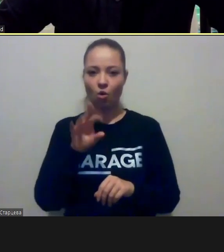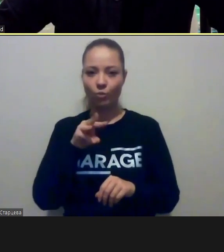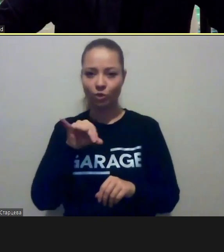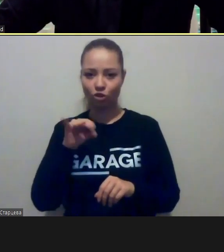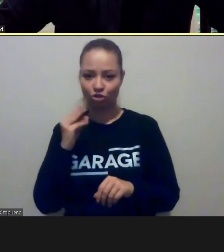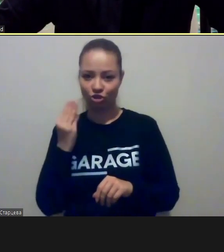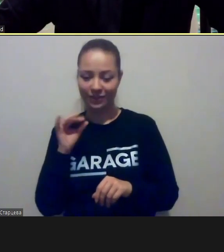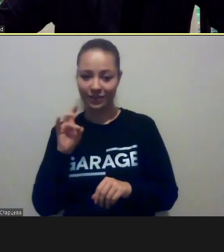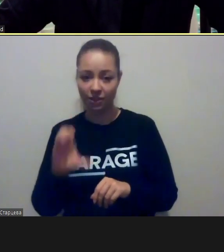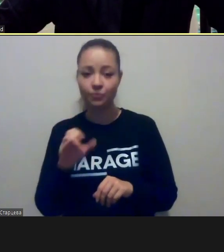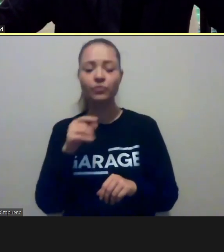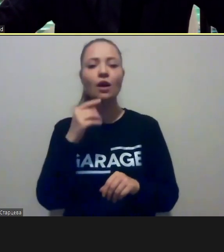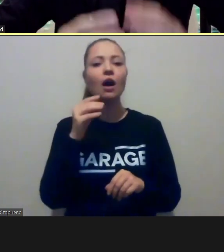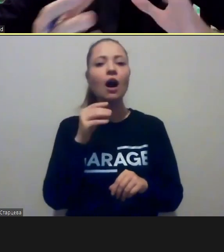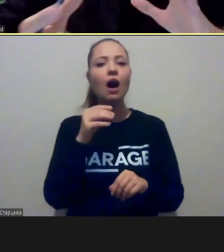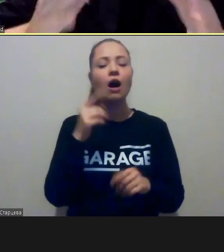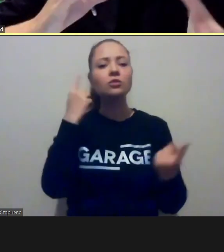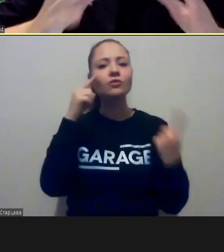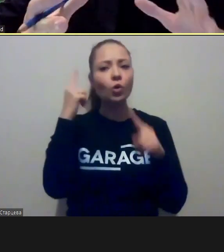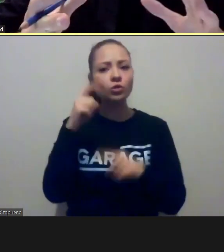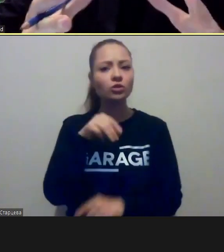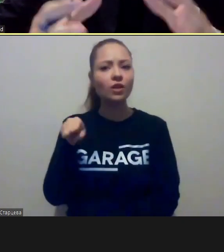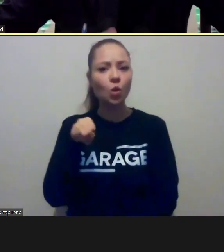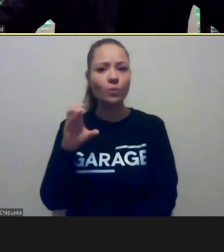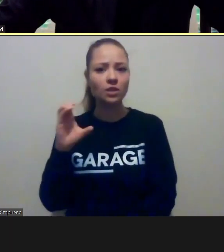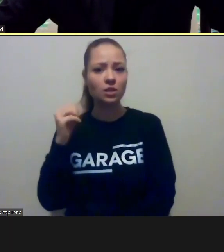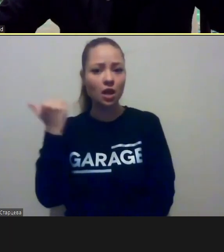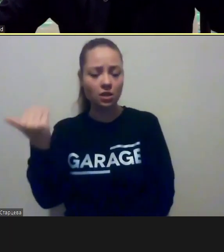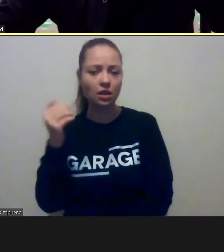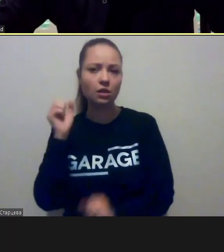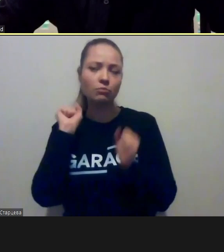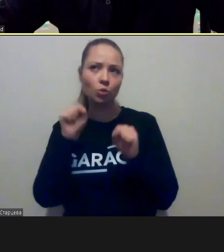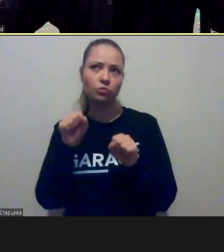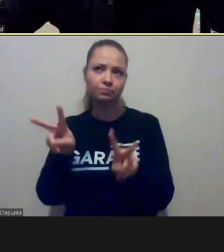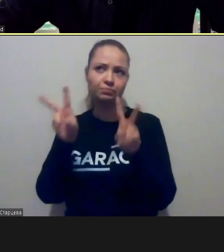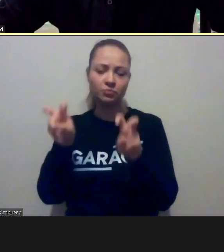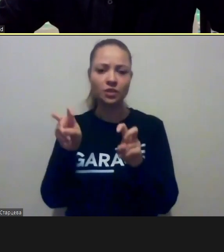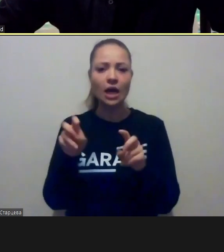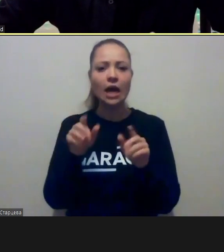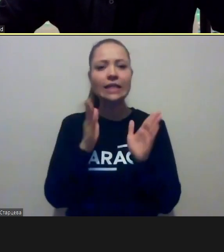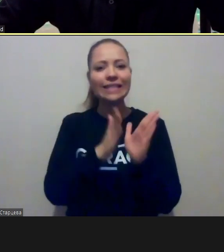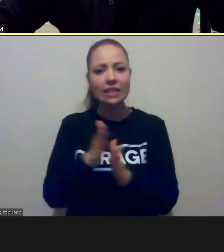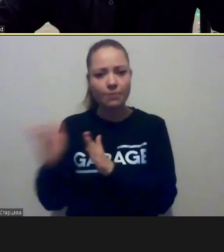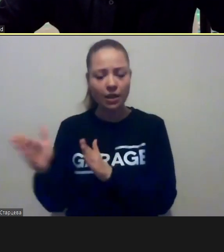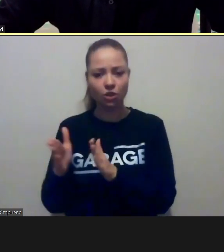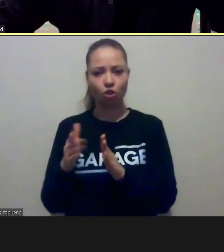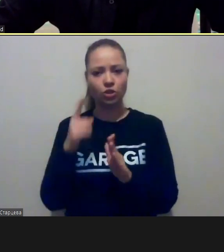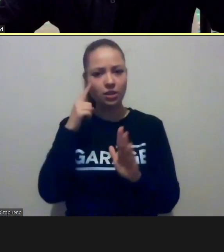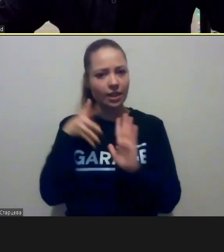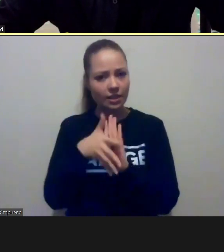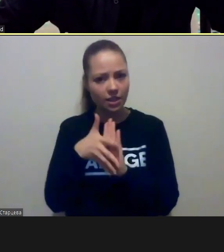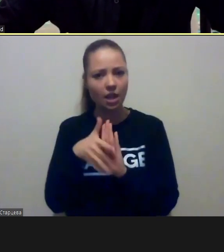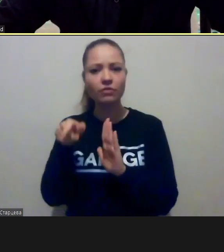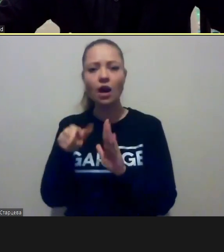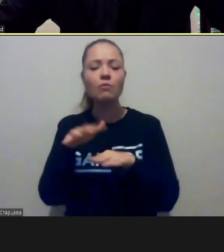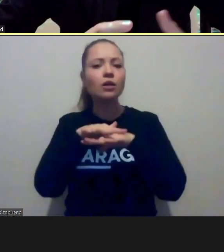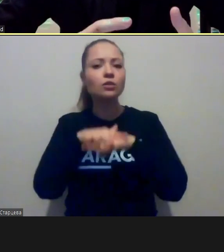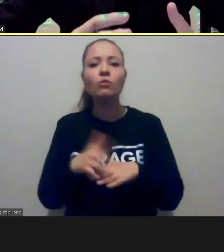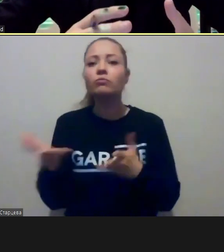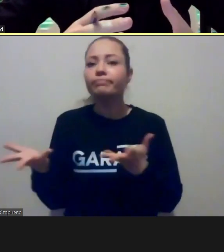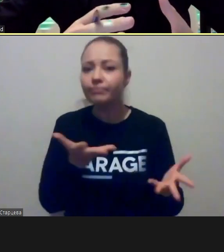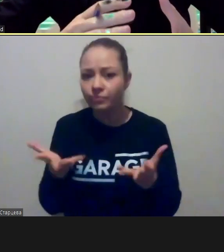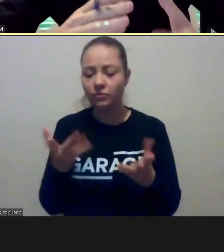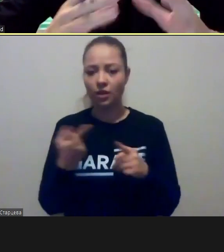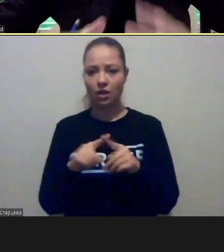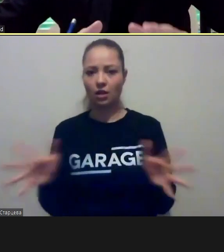Tomás Saraceno's work can be defined as a systematic study based on a synthesis of